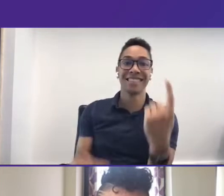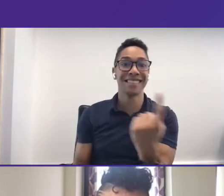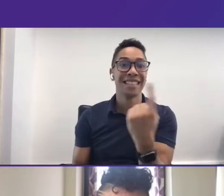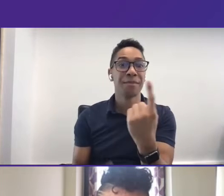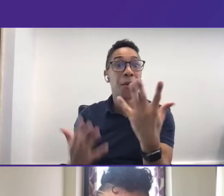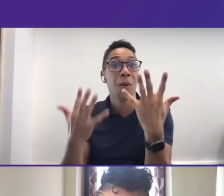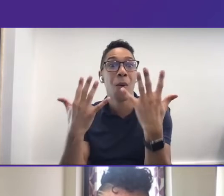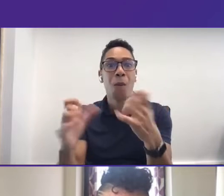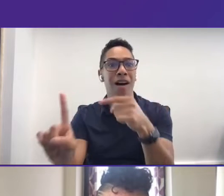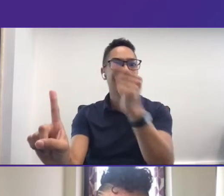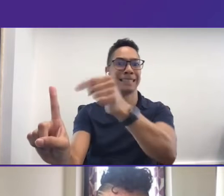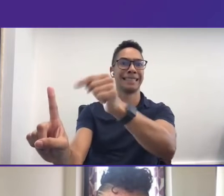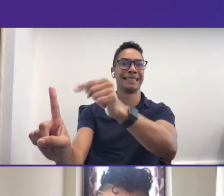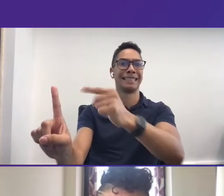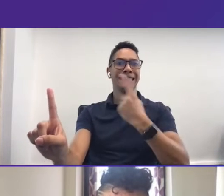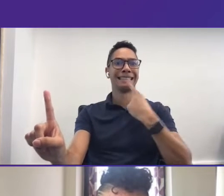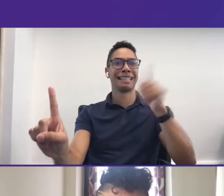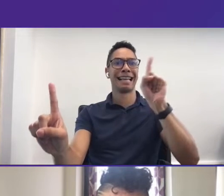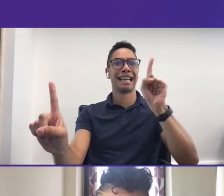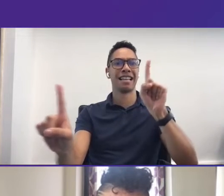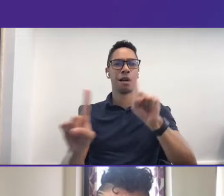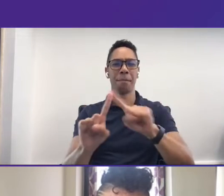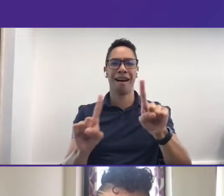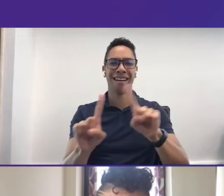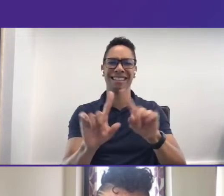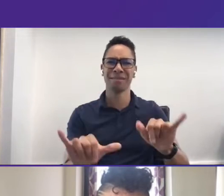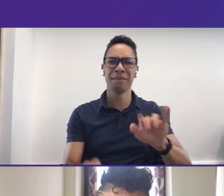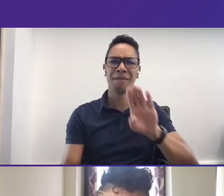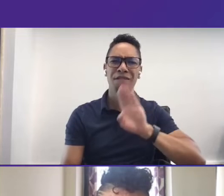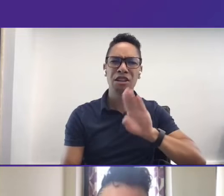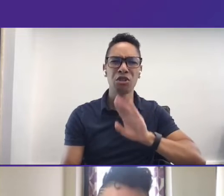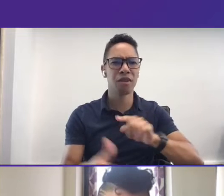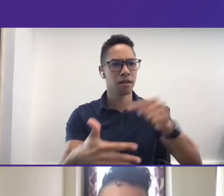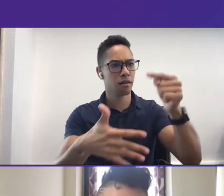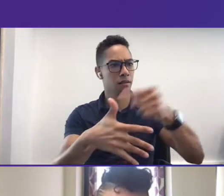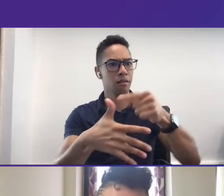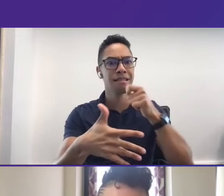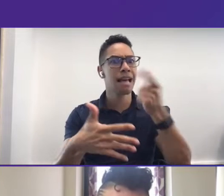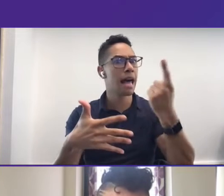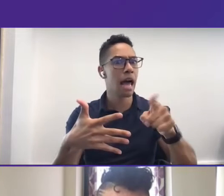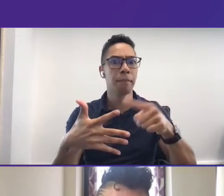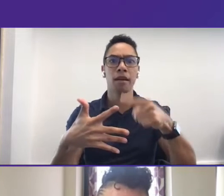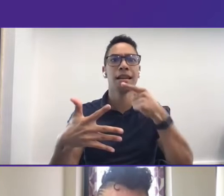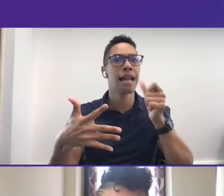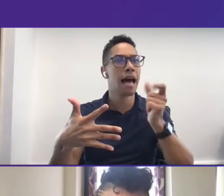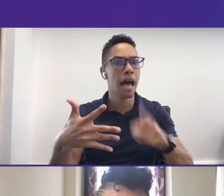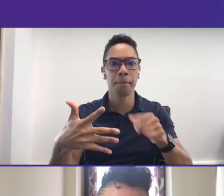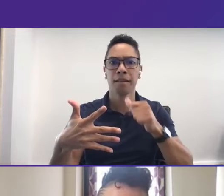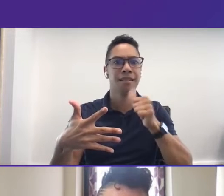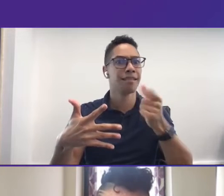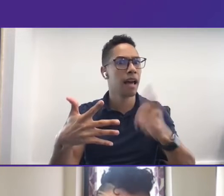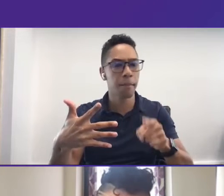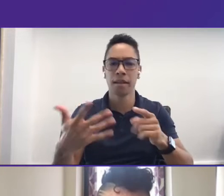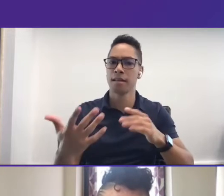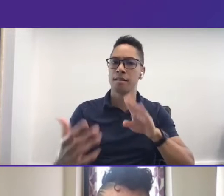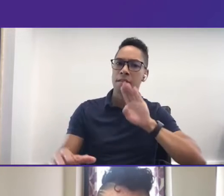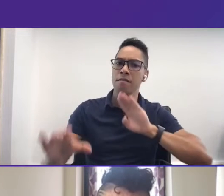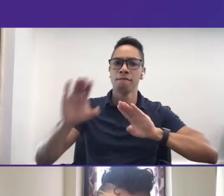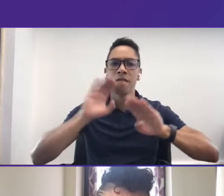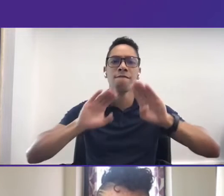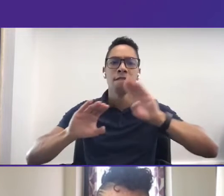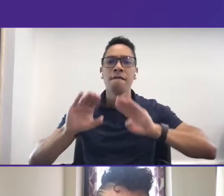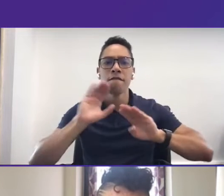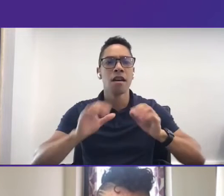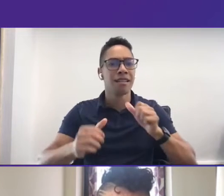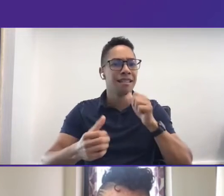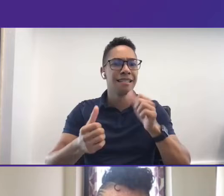to happen. And at the same time, we were like so frustrated. This is not happening. We're not getting what we want to do, or, you know, this